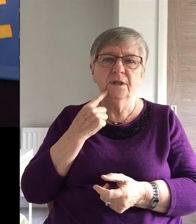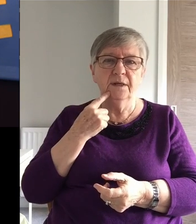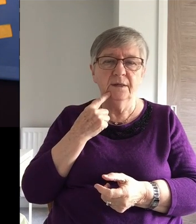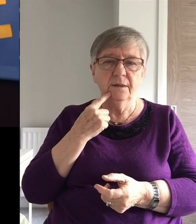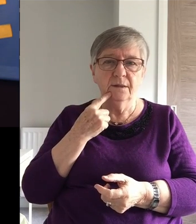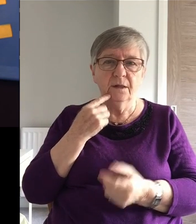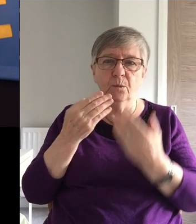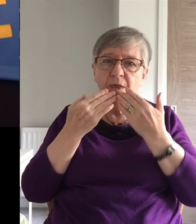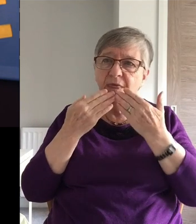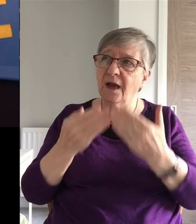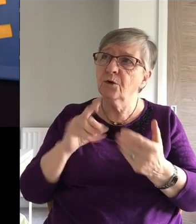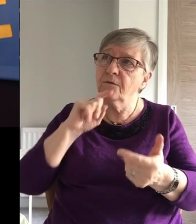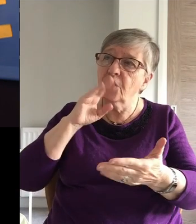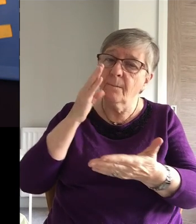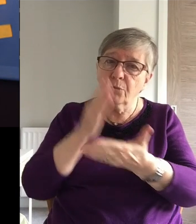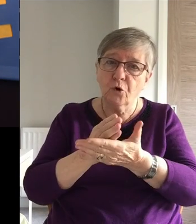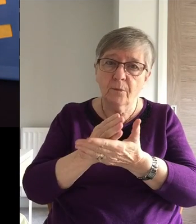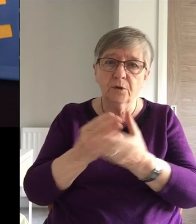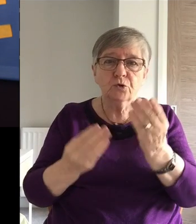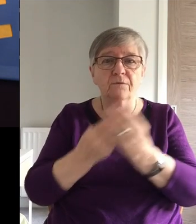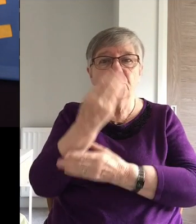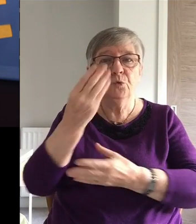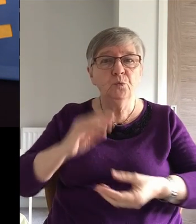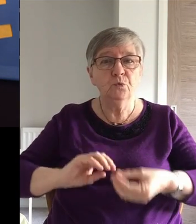We thank you for the promise of the new creation,